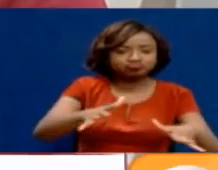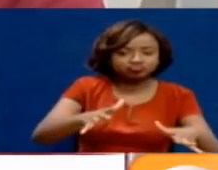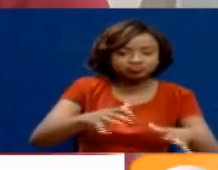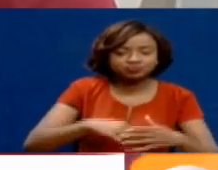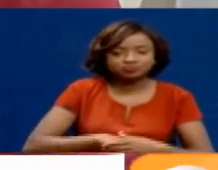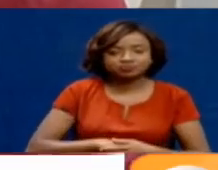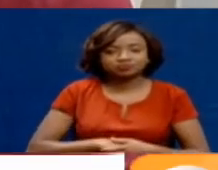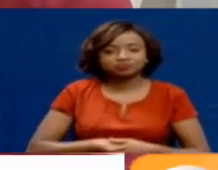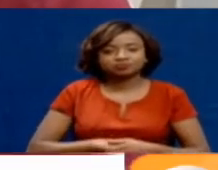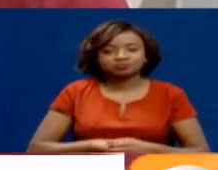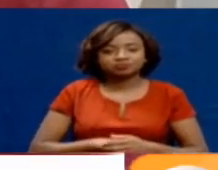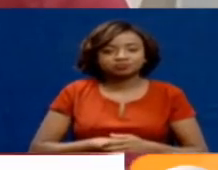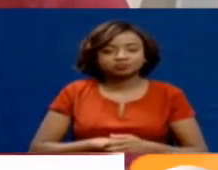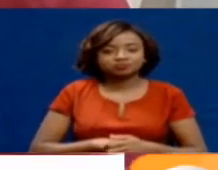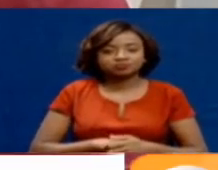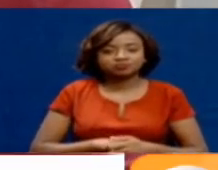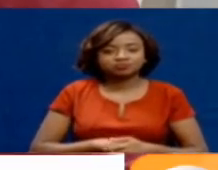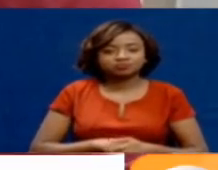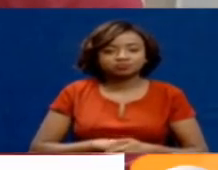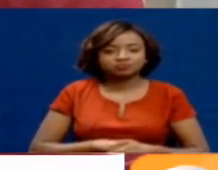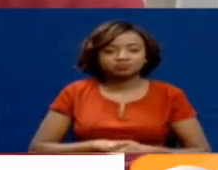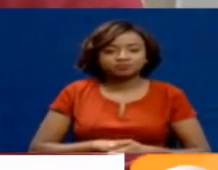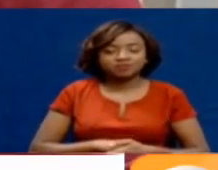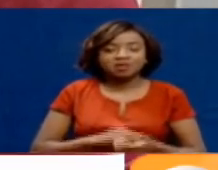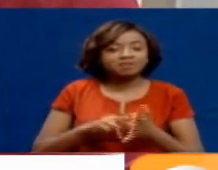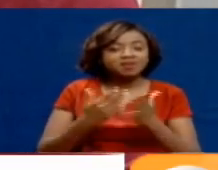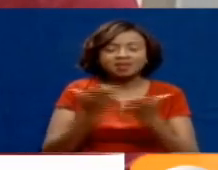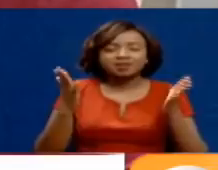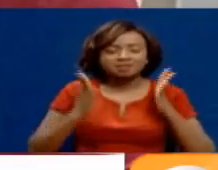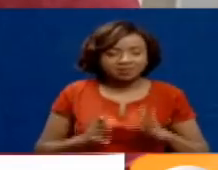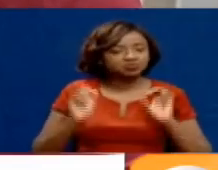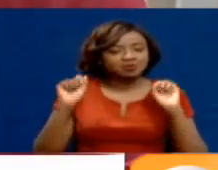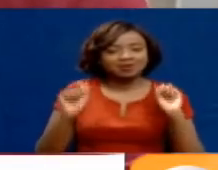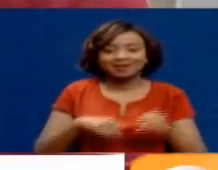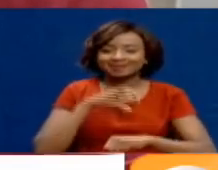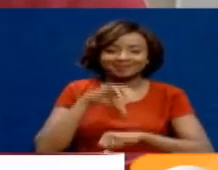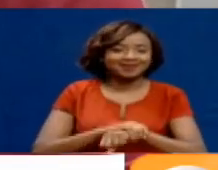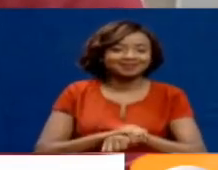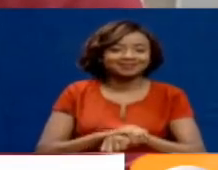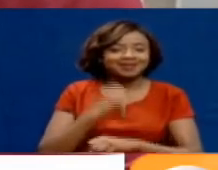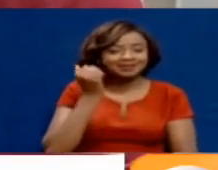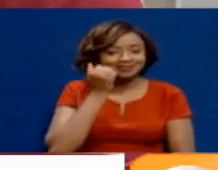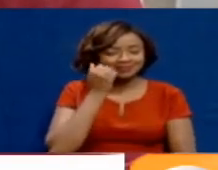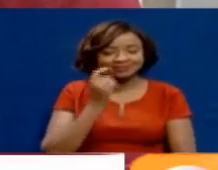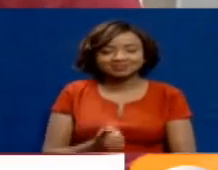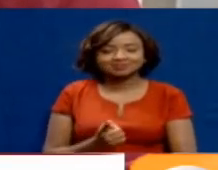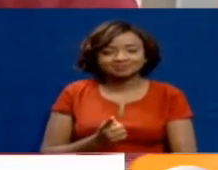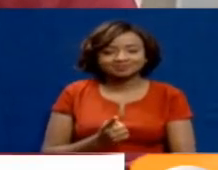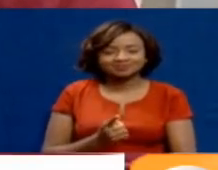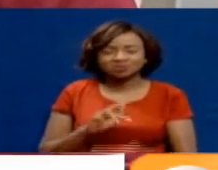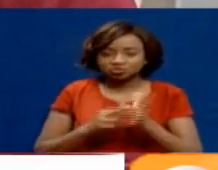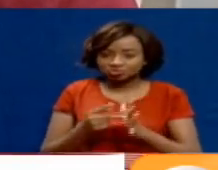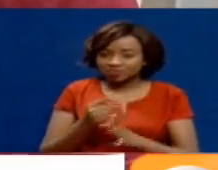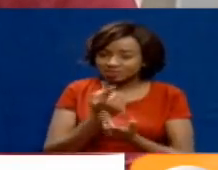it. But in terms of susceptibility, right, everyone is susceptible. Everyone can get infected. So everybody should